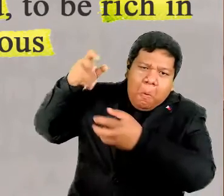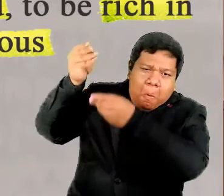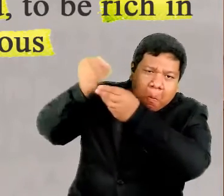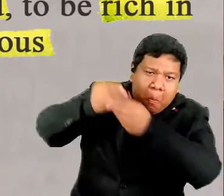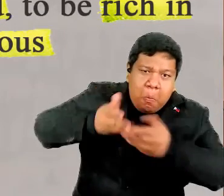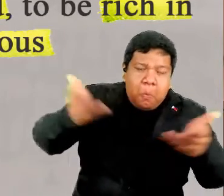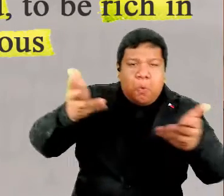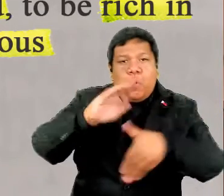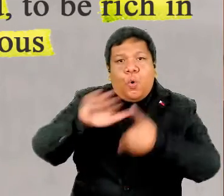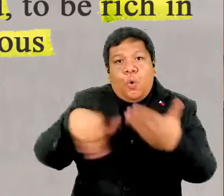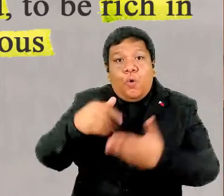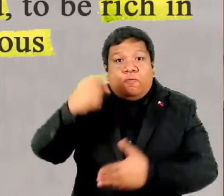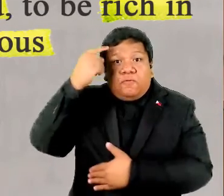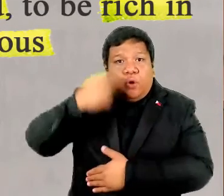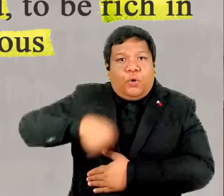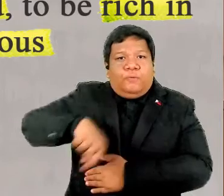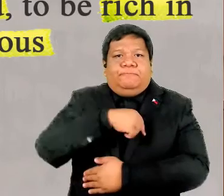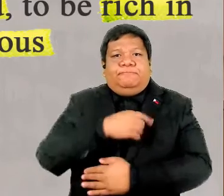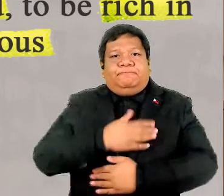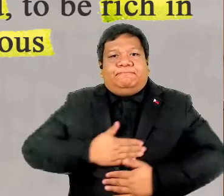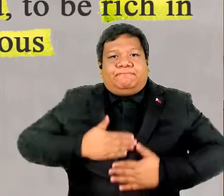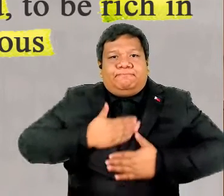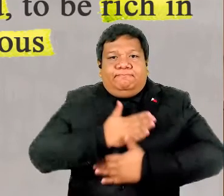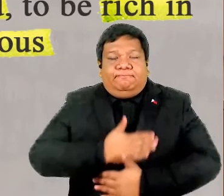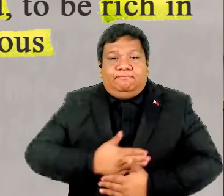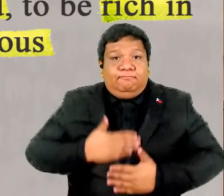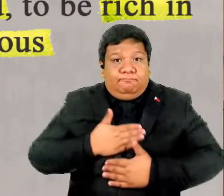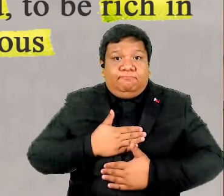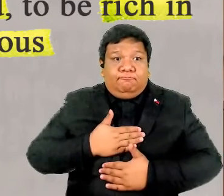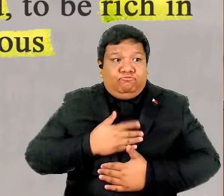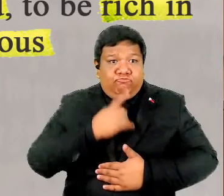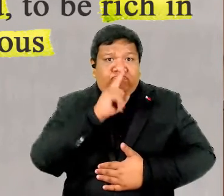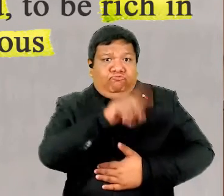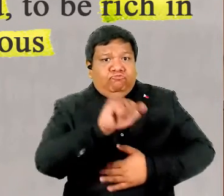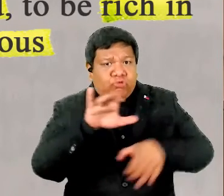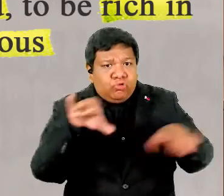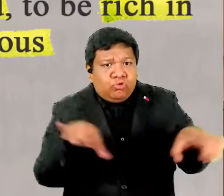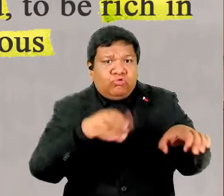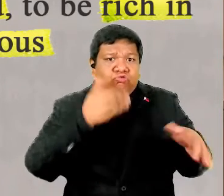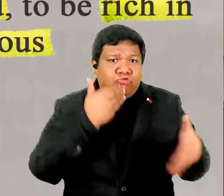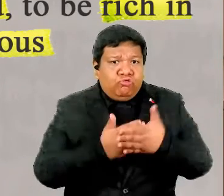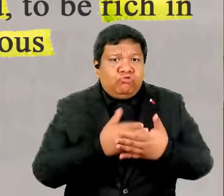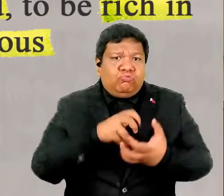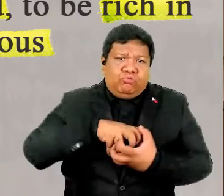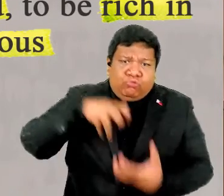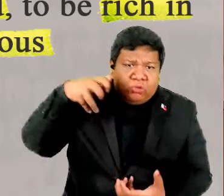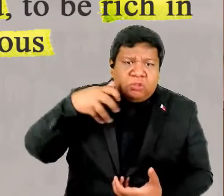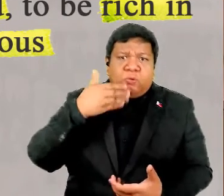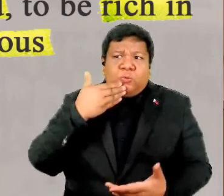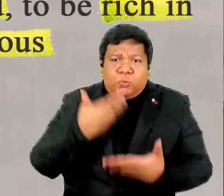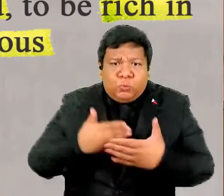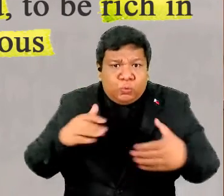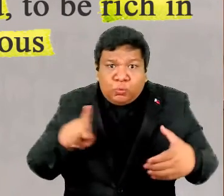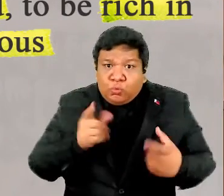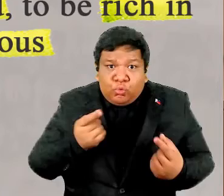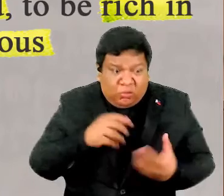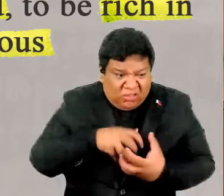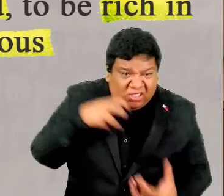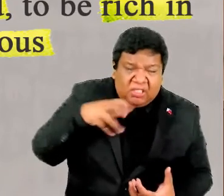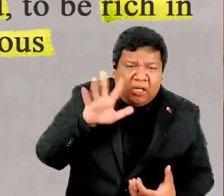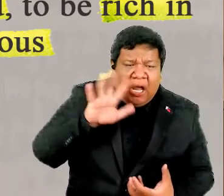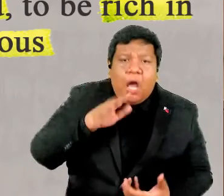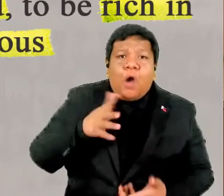us with everything for our enjoyment. Command them to do good, to be rich in good deeds, and